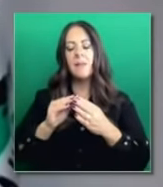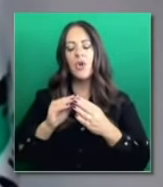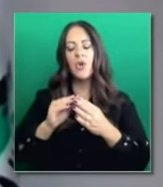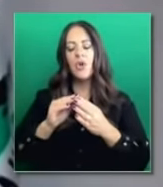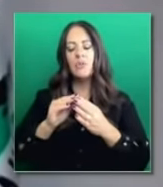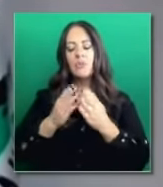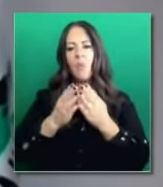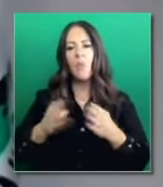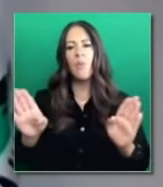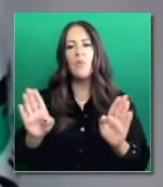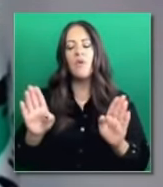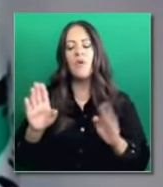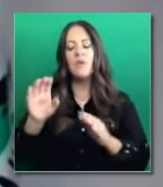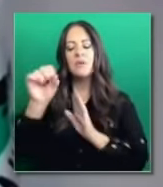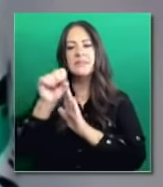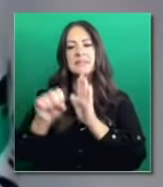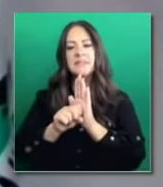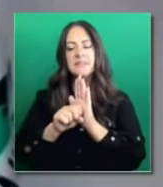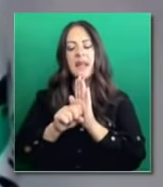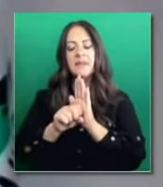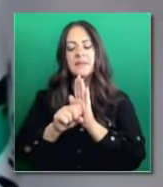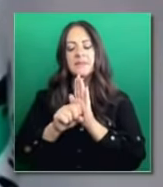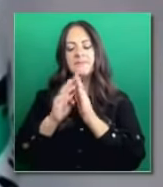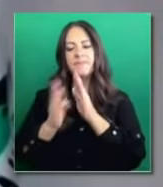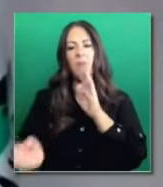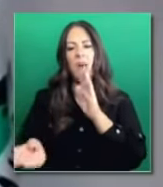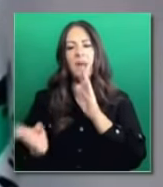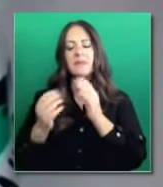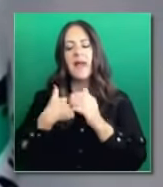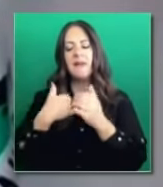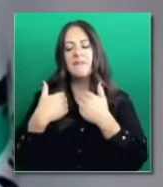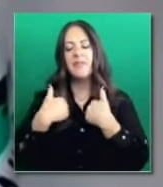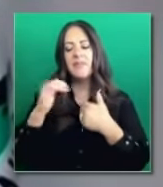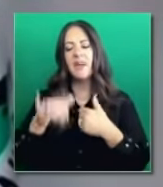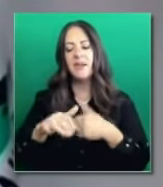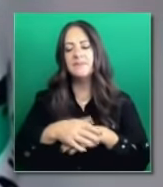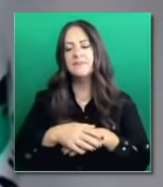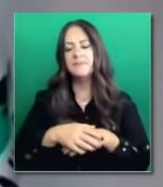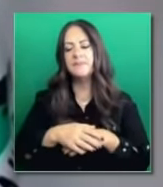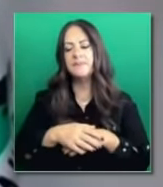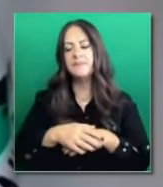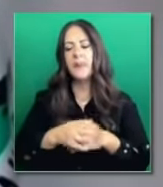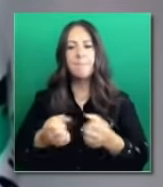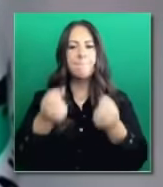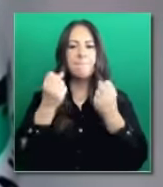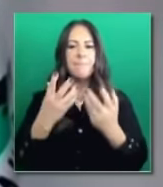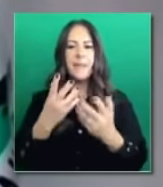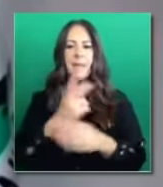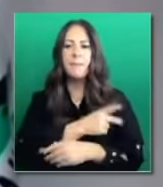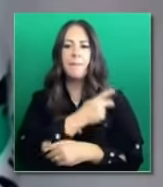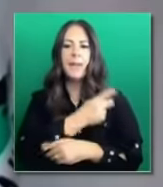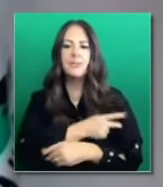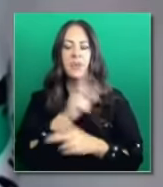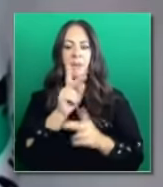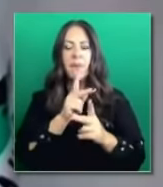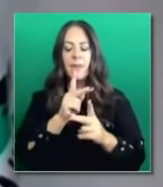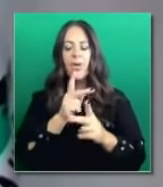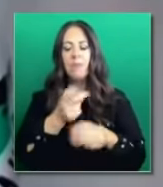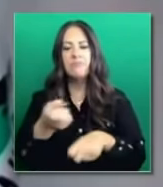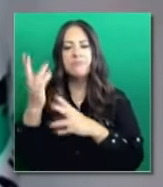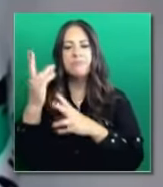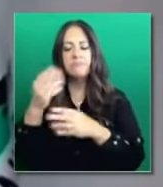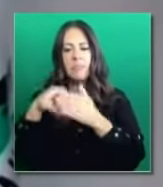is seeing, that they will continue to have additional patients coming to the emergency departments, needing